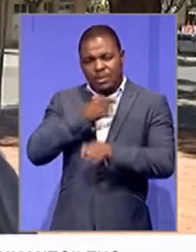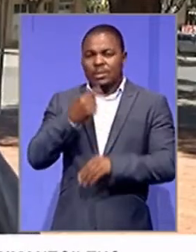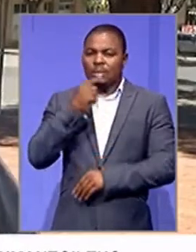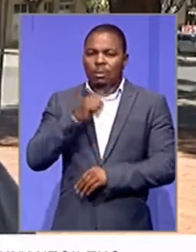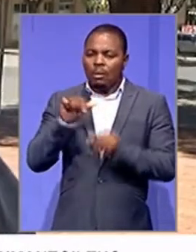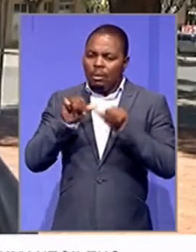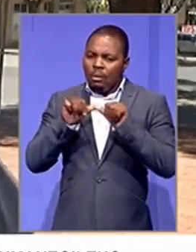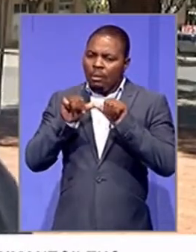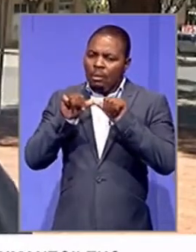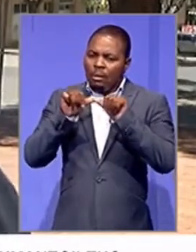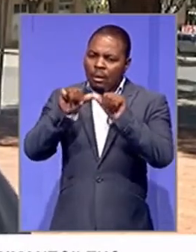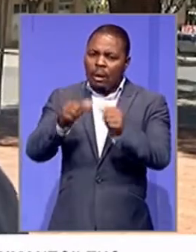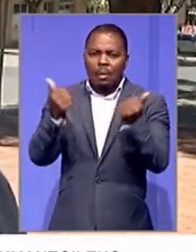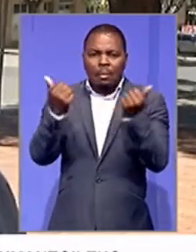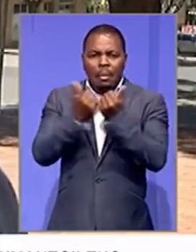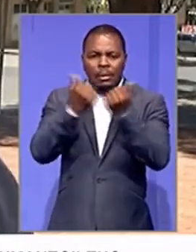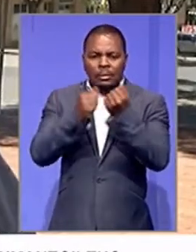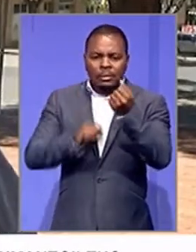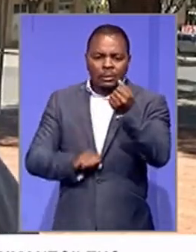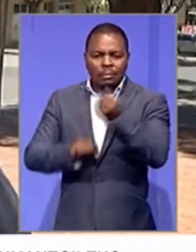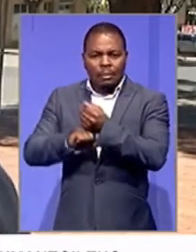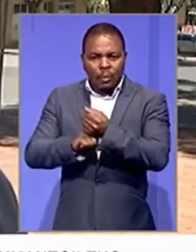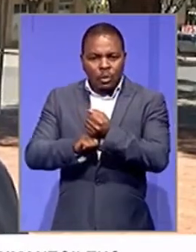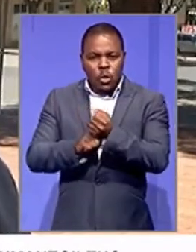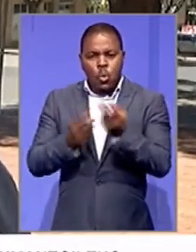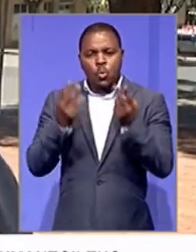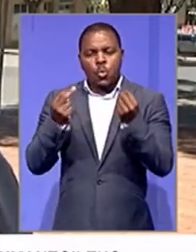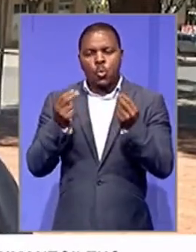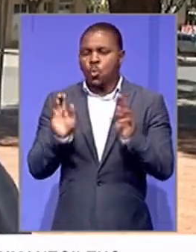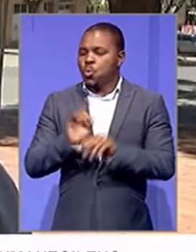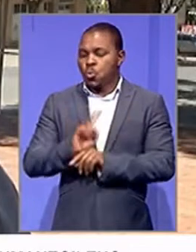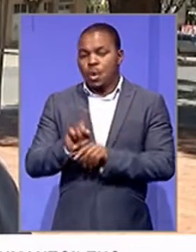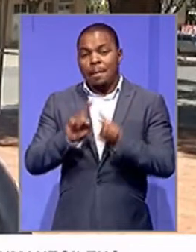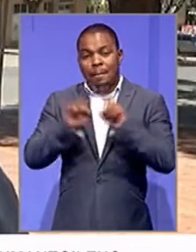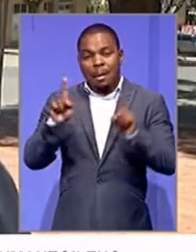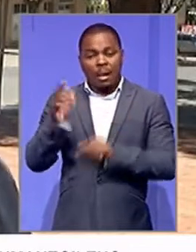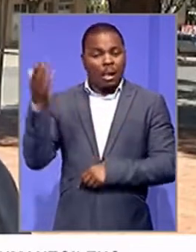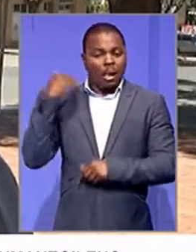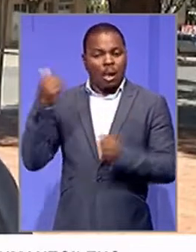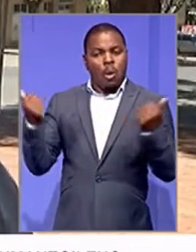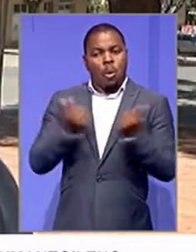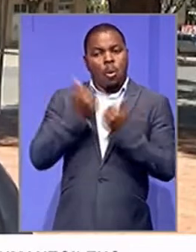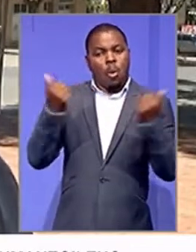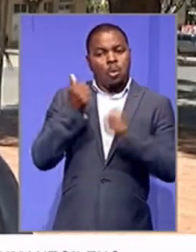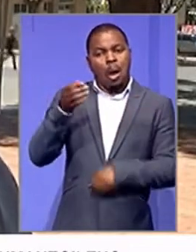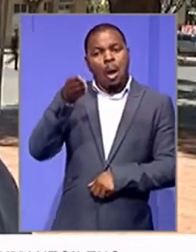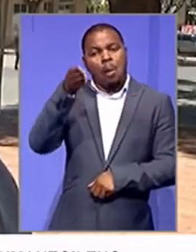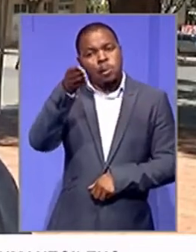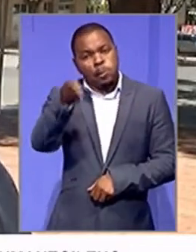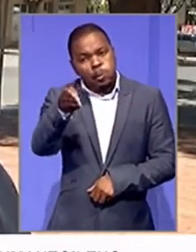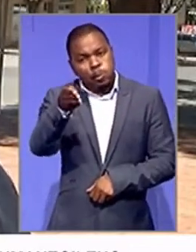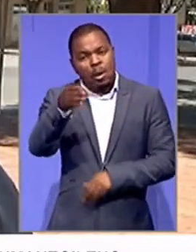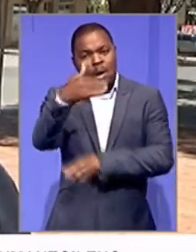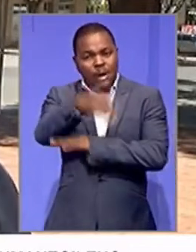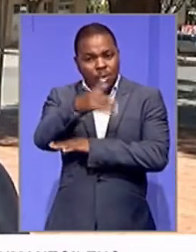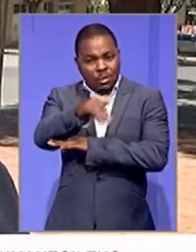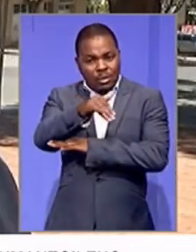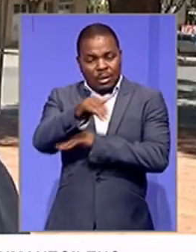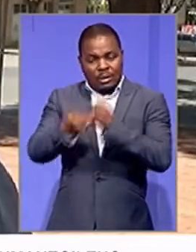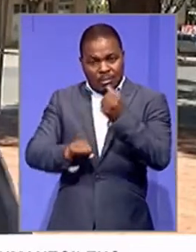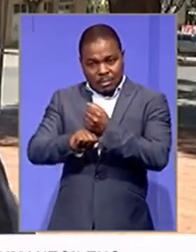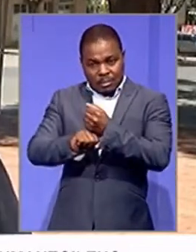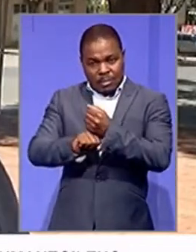hlola o fana ka dibazari kapa ditshehetso tse ntjha empa ba eleng gore ba sentse ba na le tsona ditshehetso